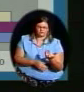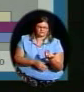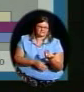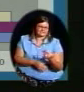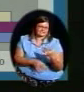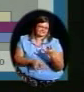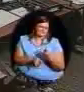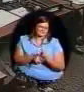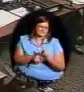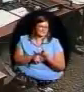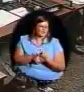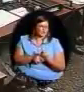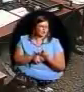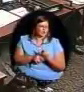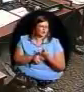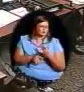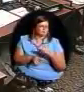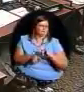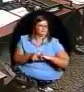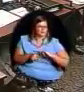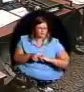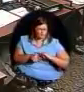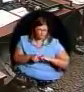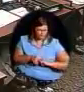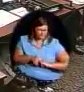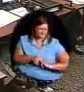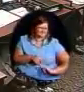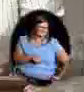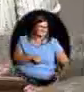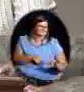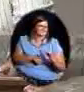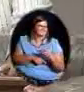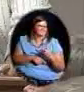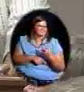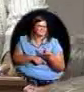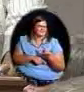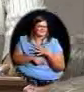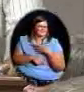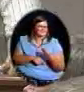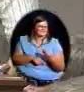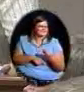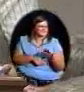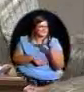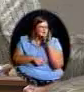13, marijuana, around 14.